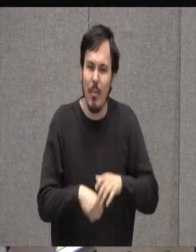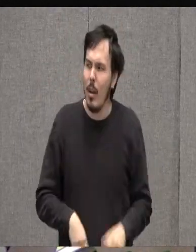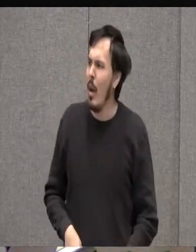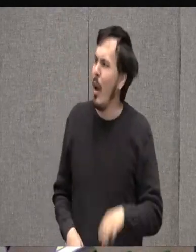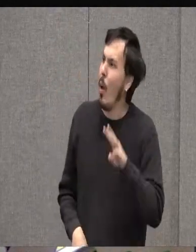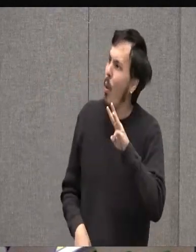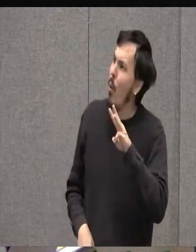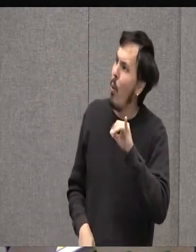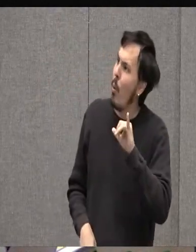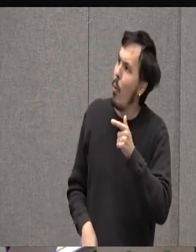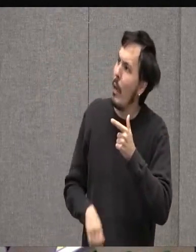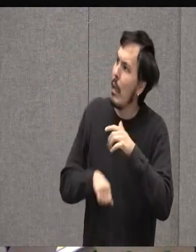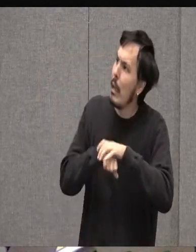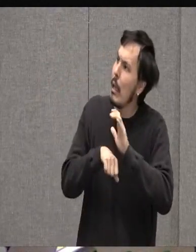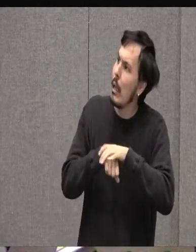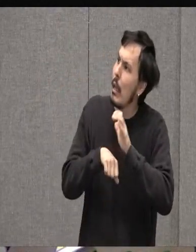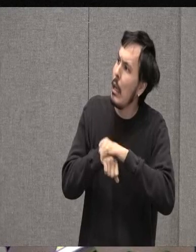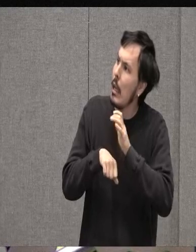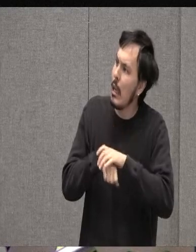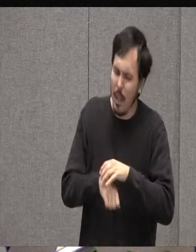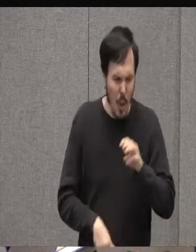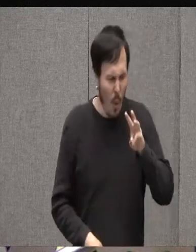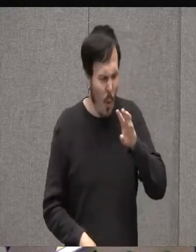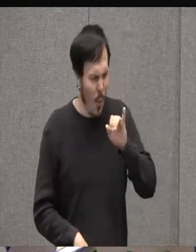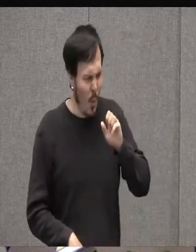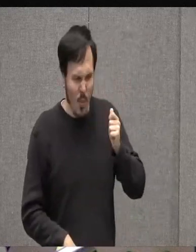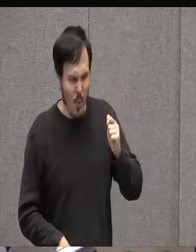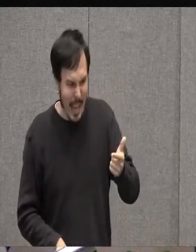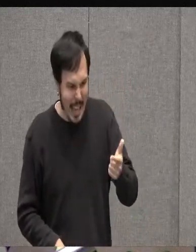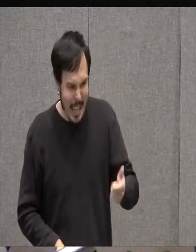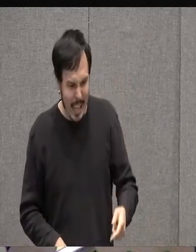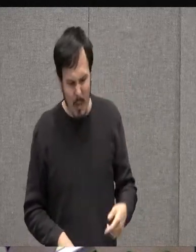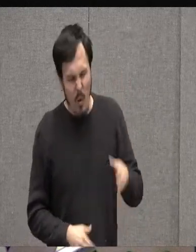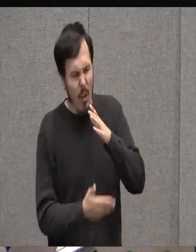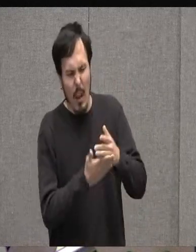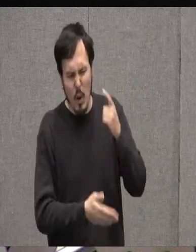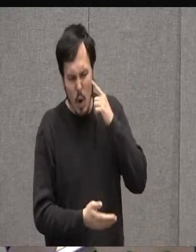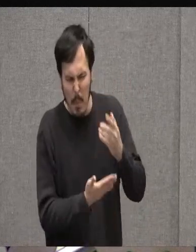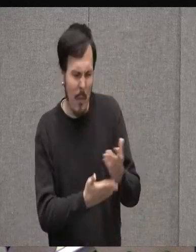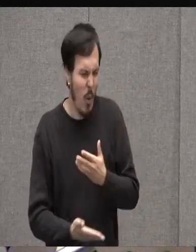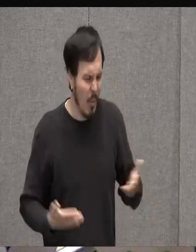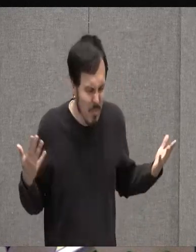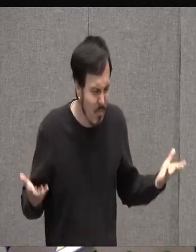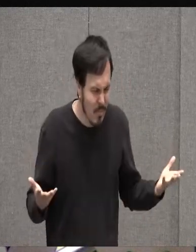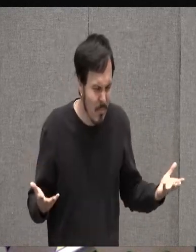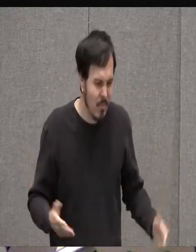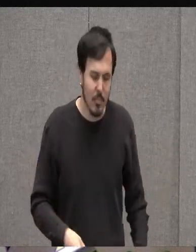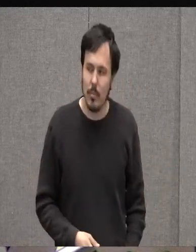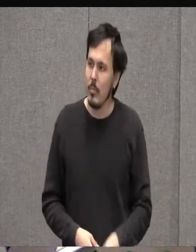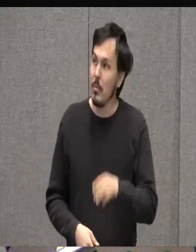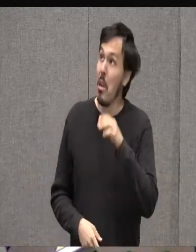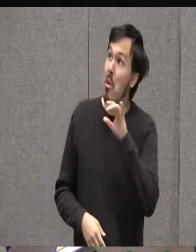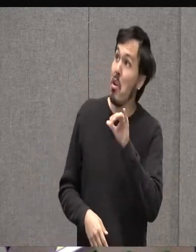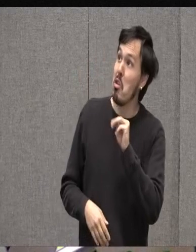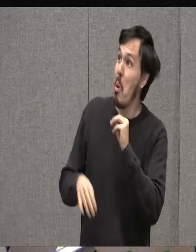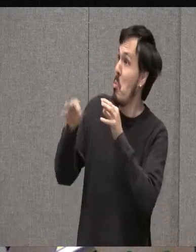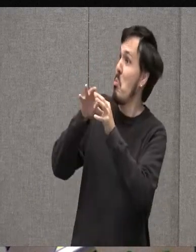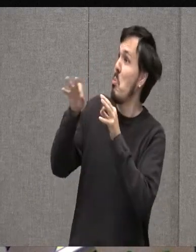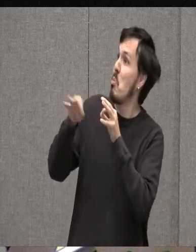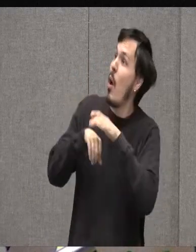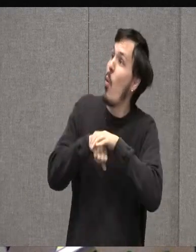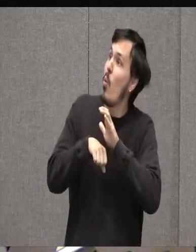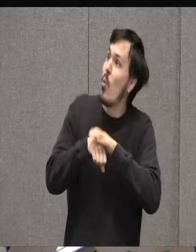the beanstalk. The giant loved his new teeth. He jumped up and down, chomping his jaws and